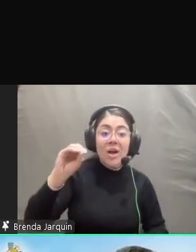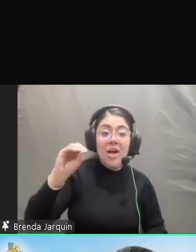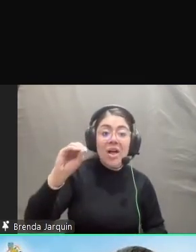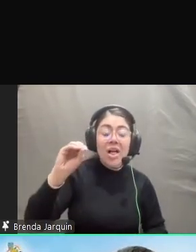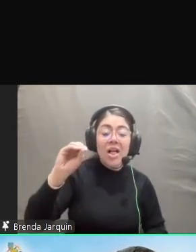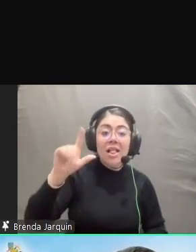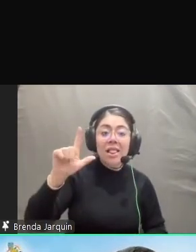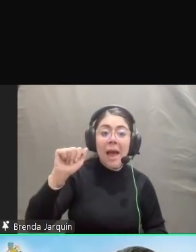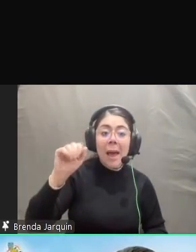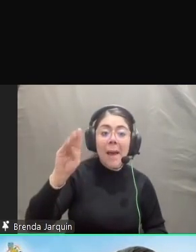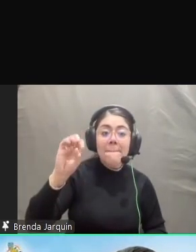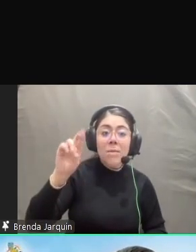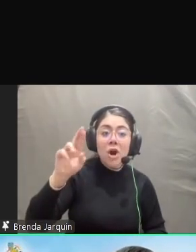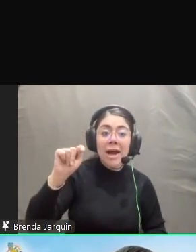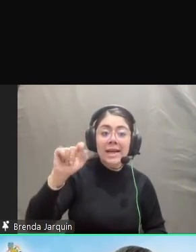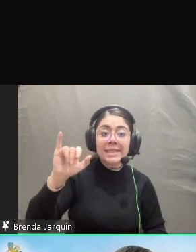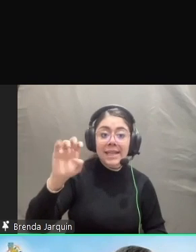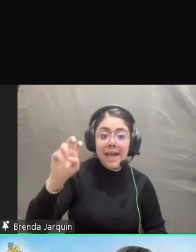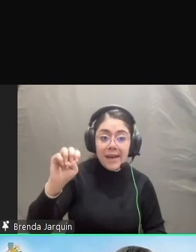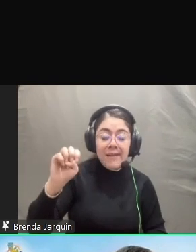Heather.